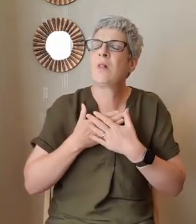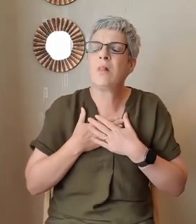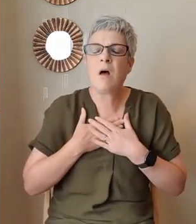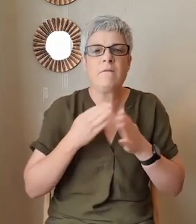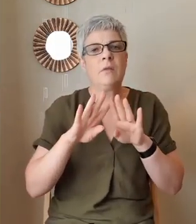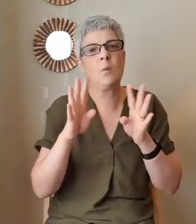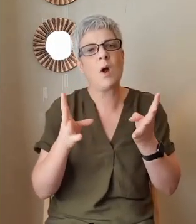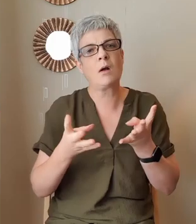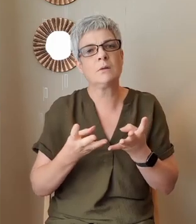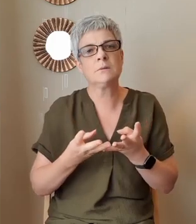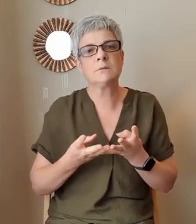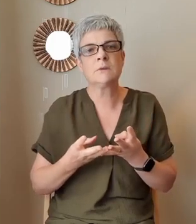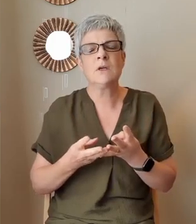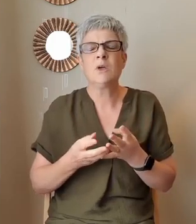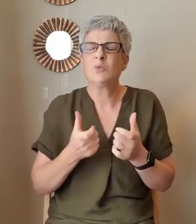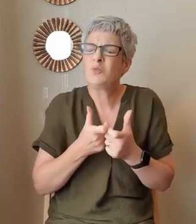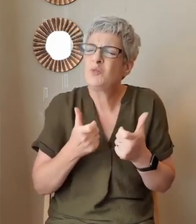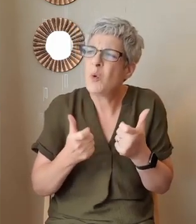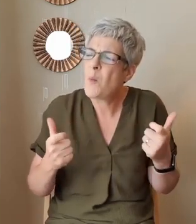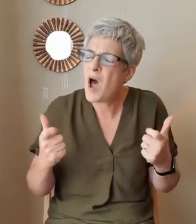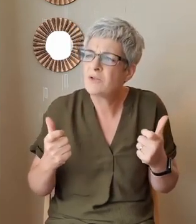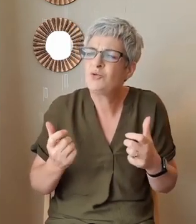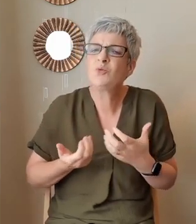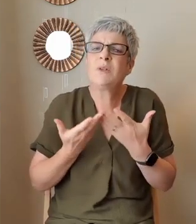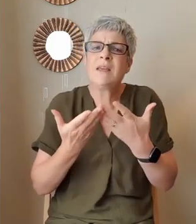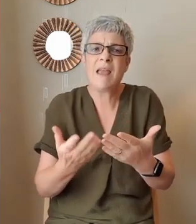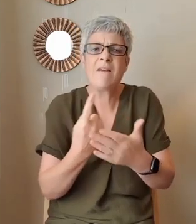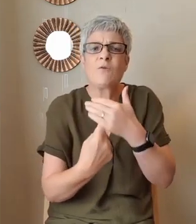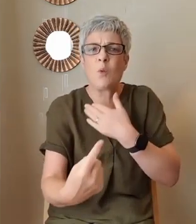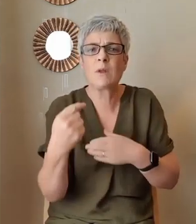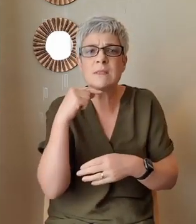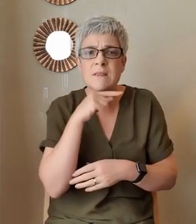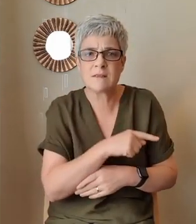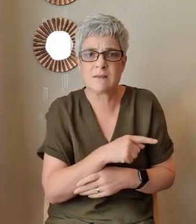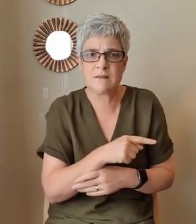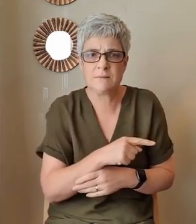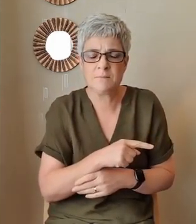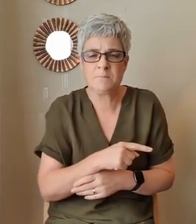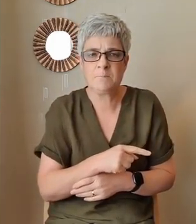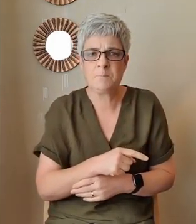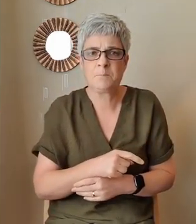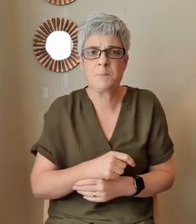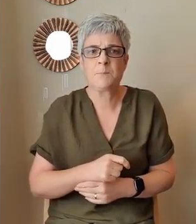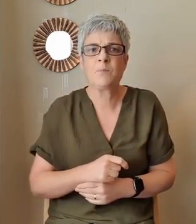You loved the world. You loved the world so much that you gave your only Son